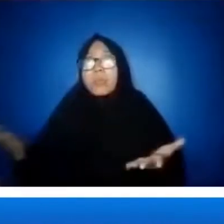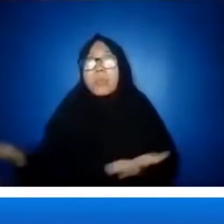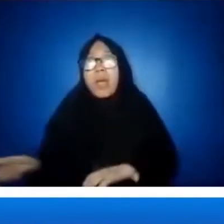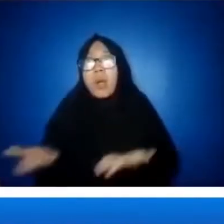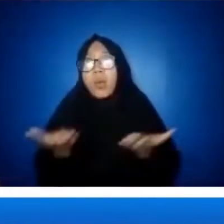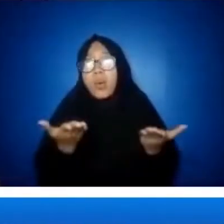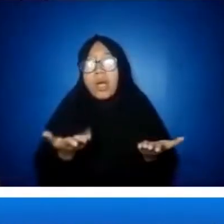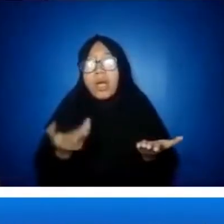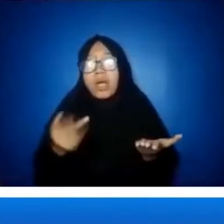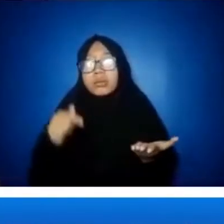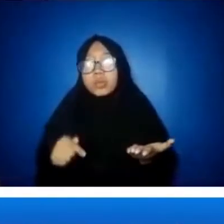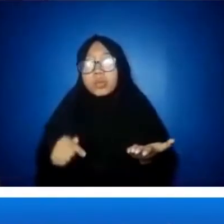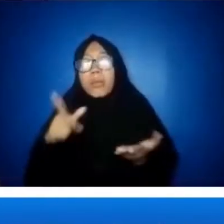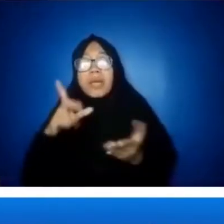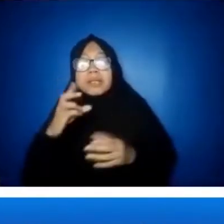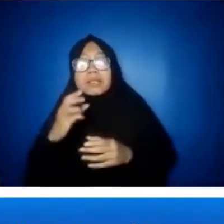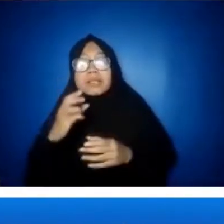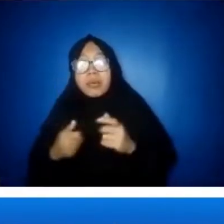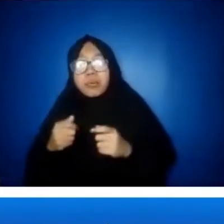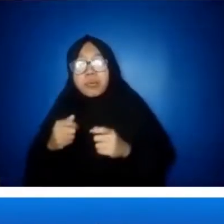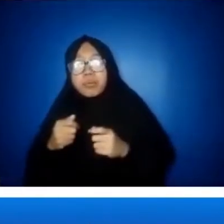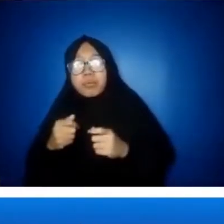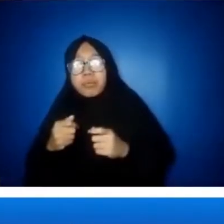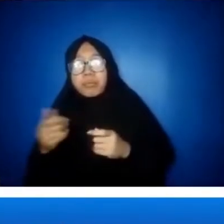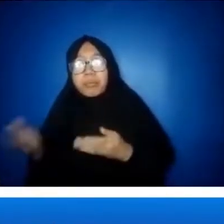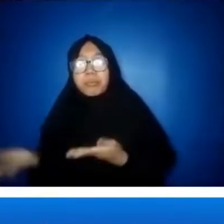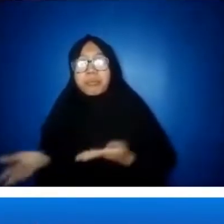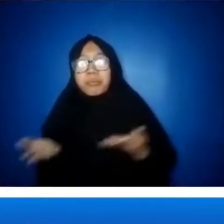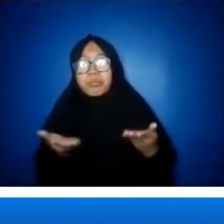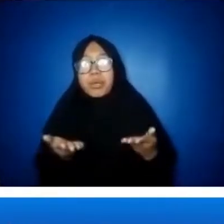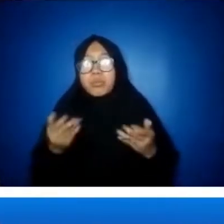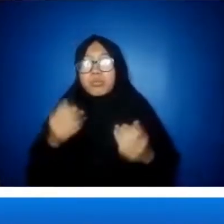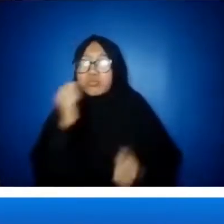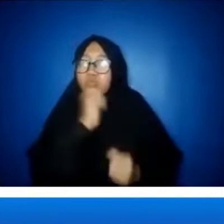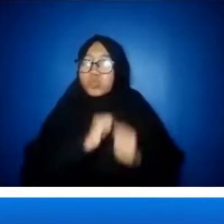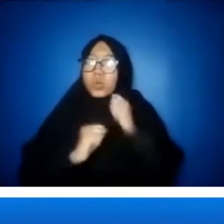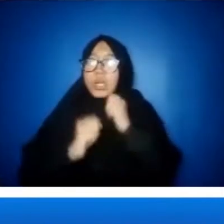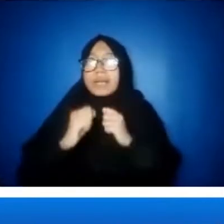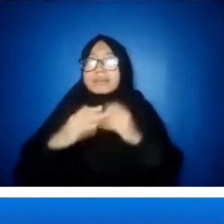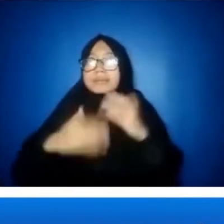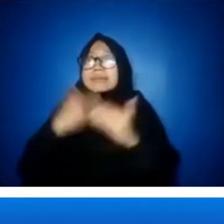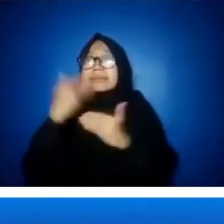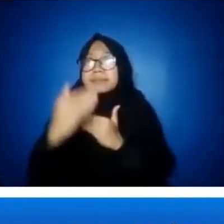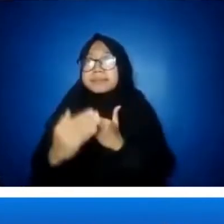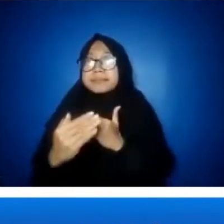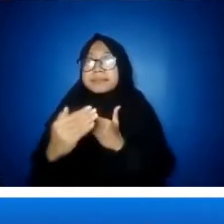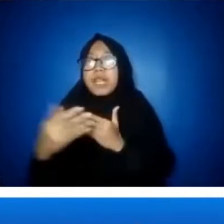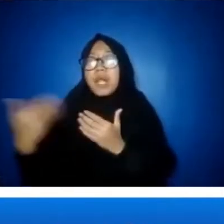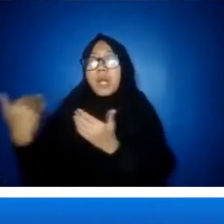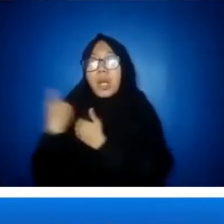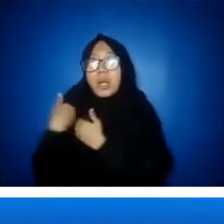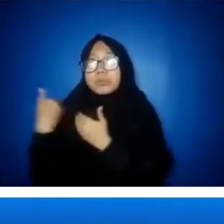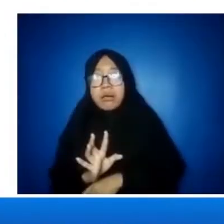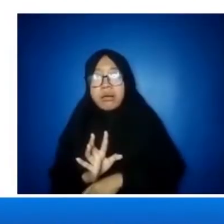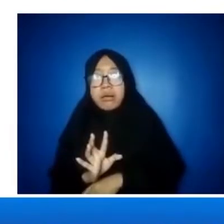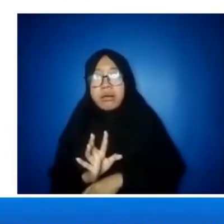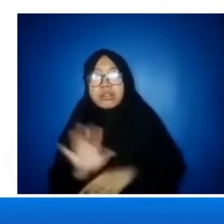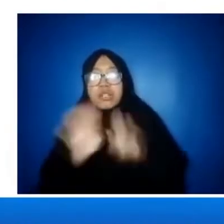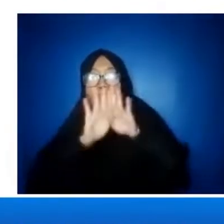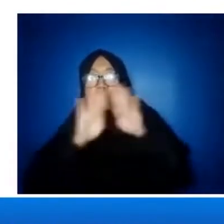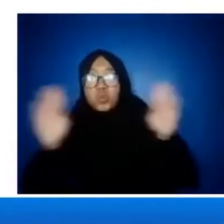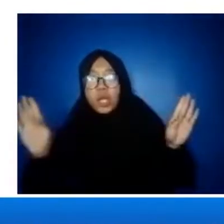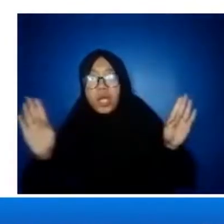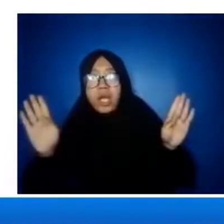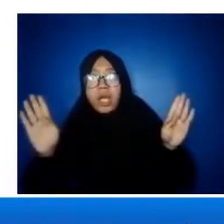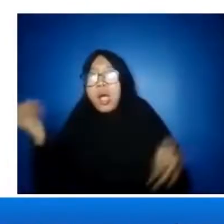the forefront. It was also responsible to raise awareness and build a solidarity movement in the region. Hong Kong